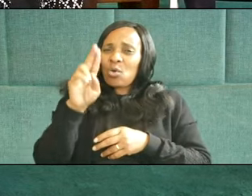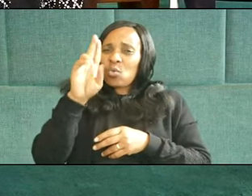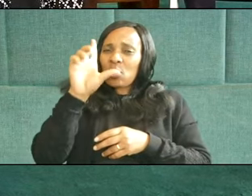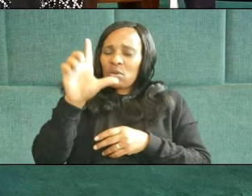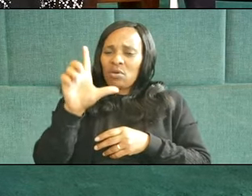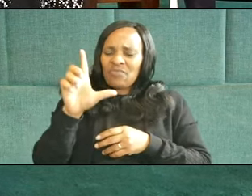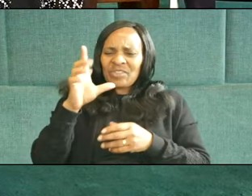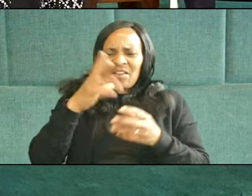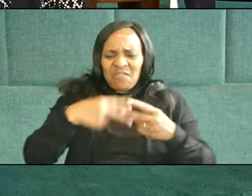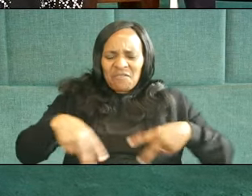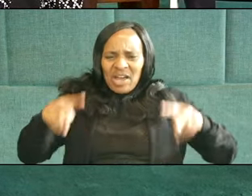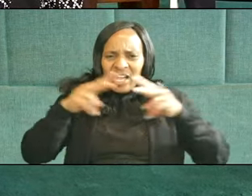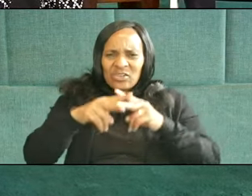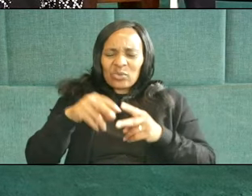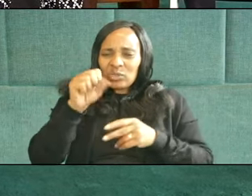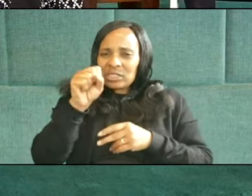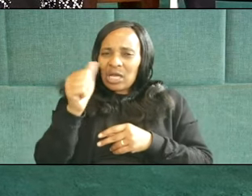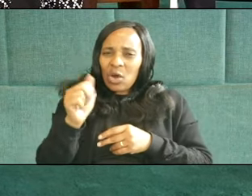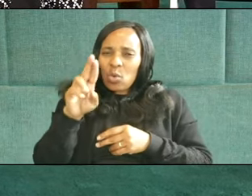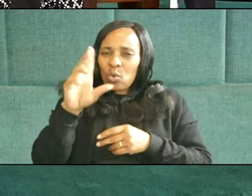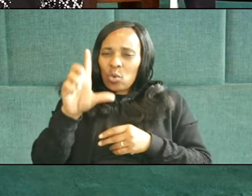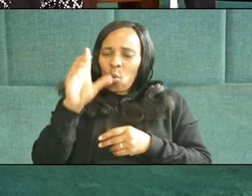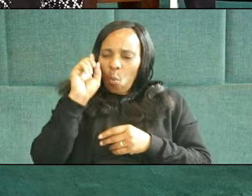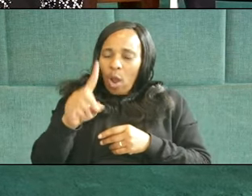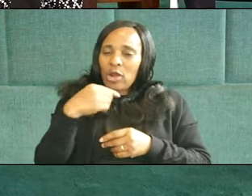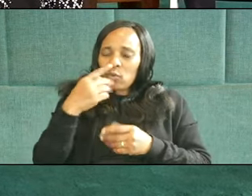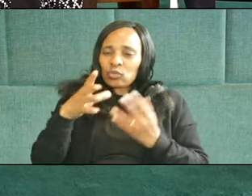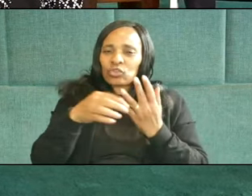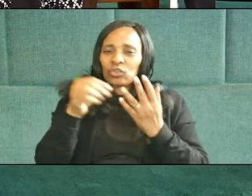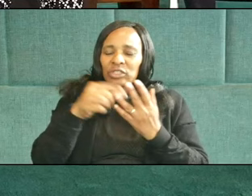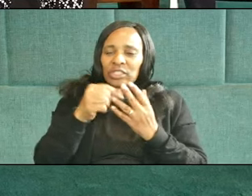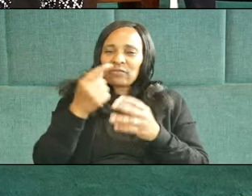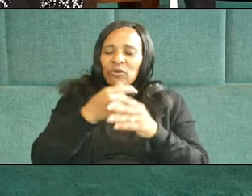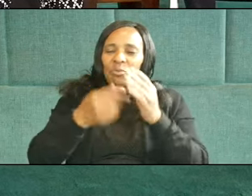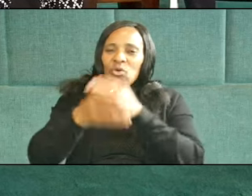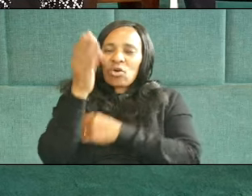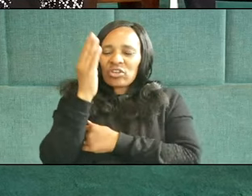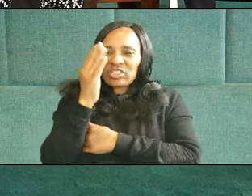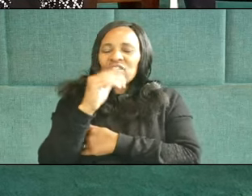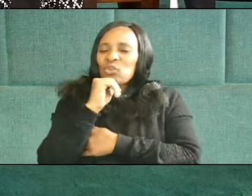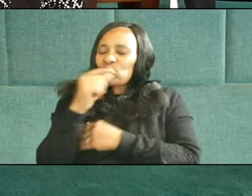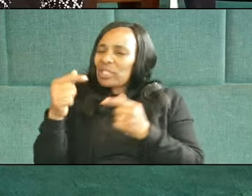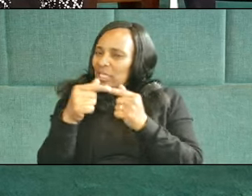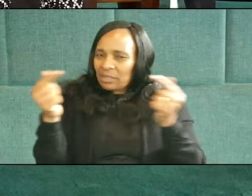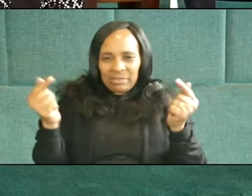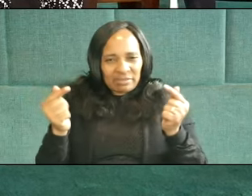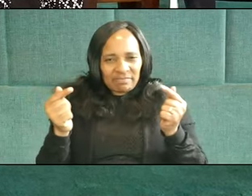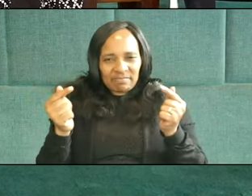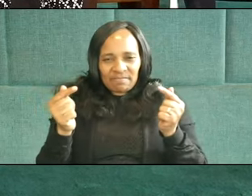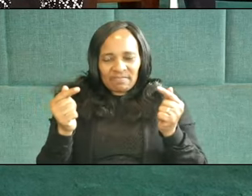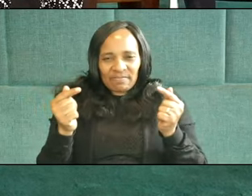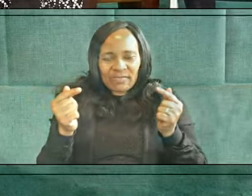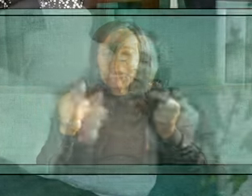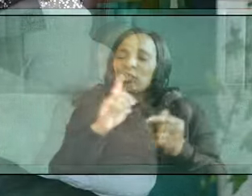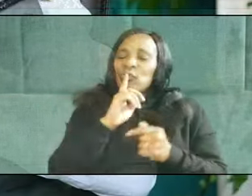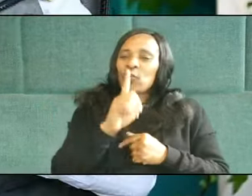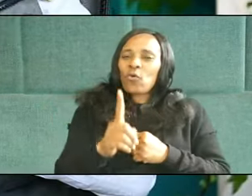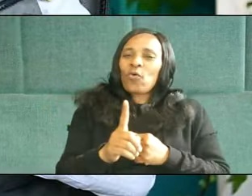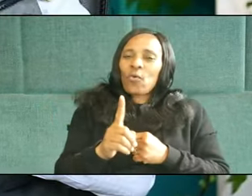saw Saul as the chosen one of God and not as his enemy.